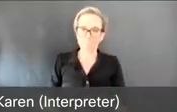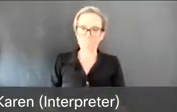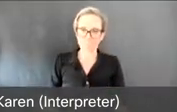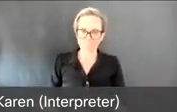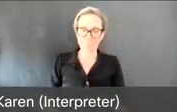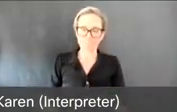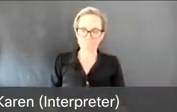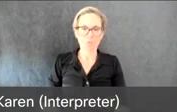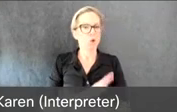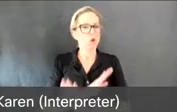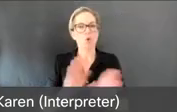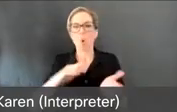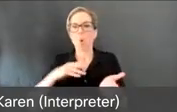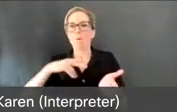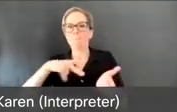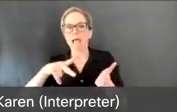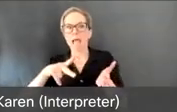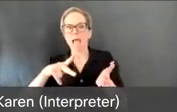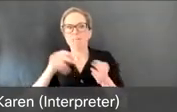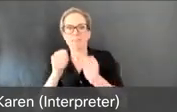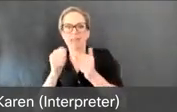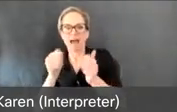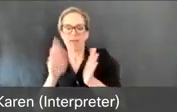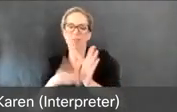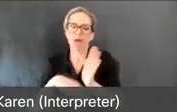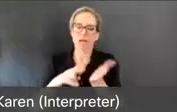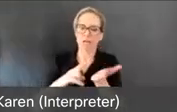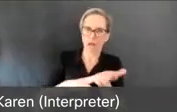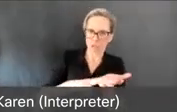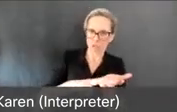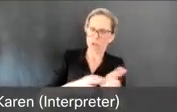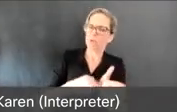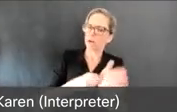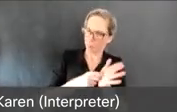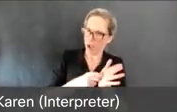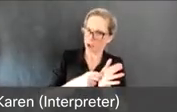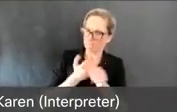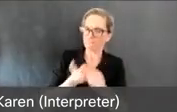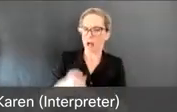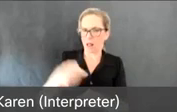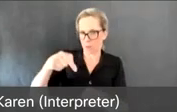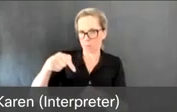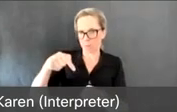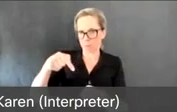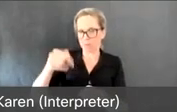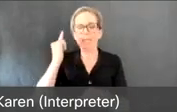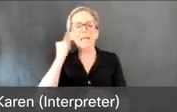Don't make payments faster than the contract requires. If your contractor has